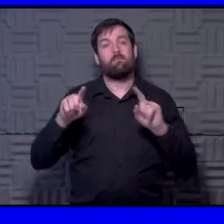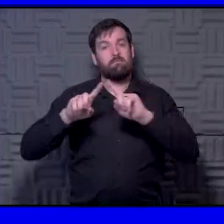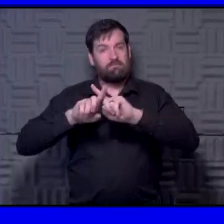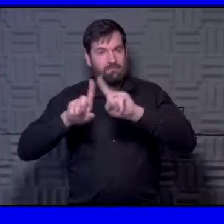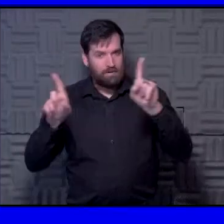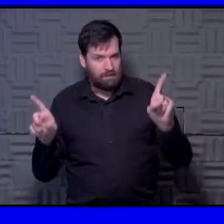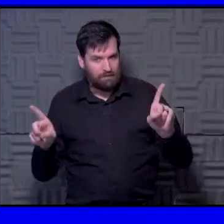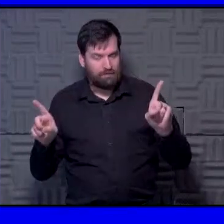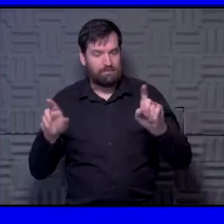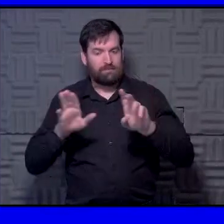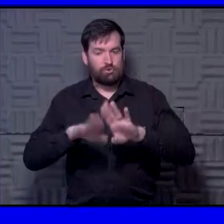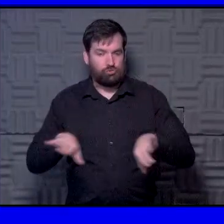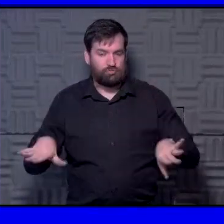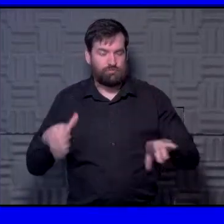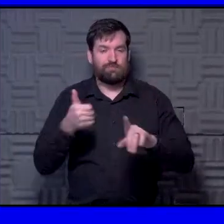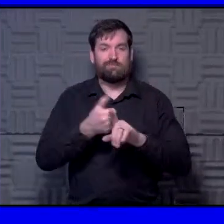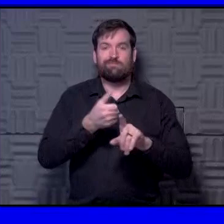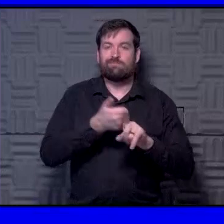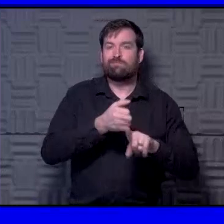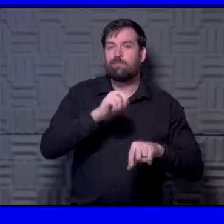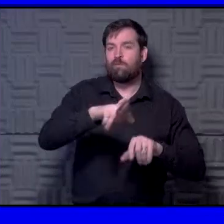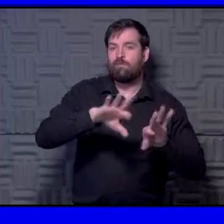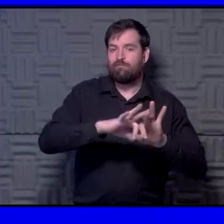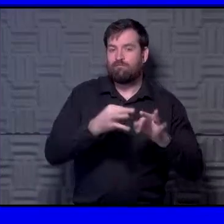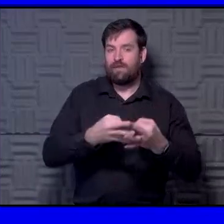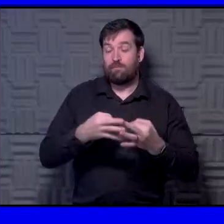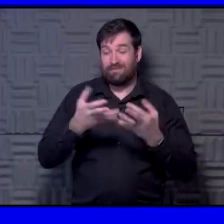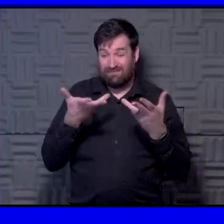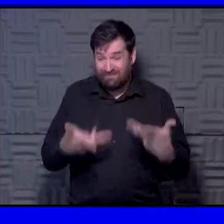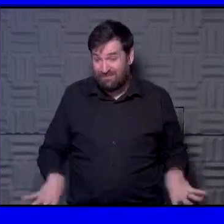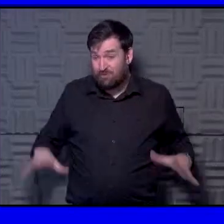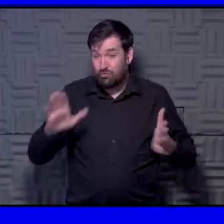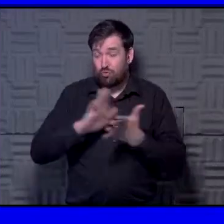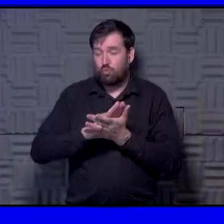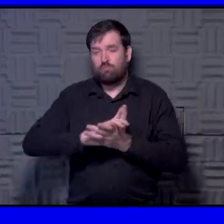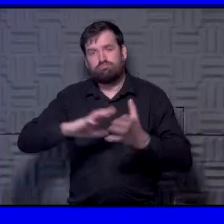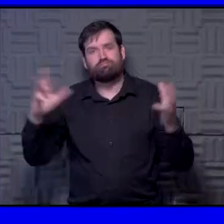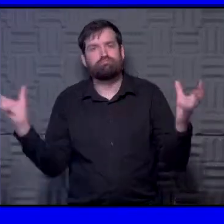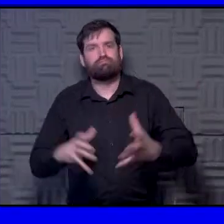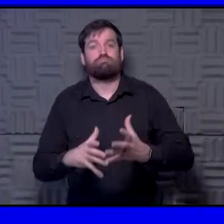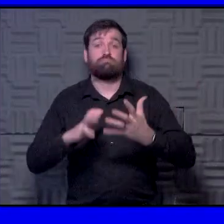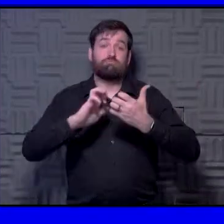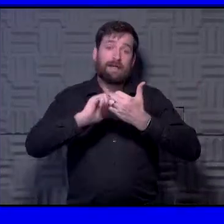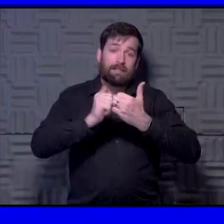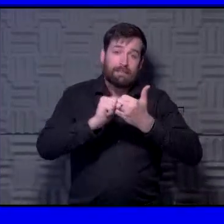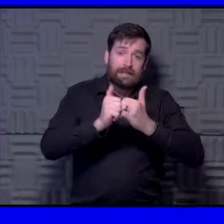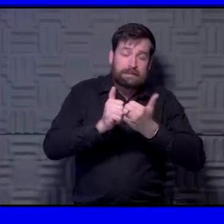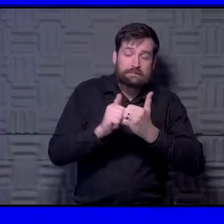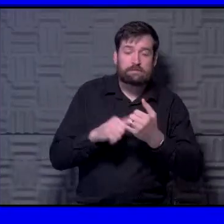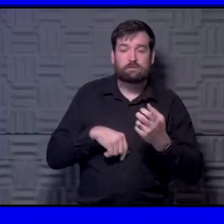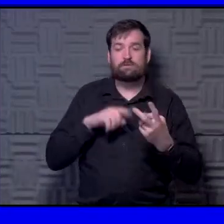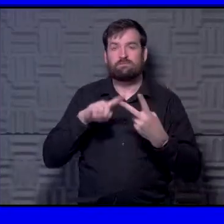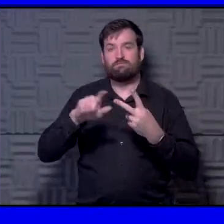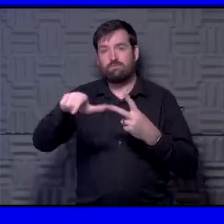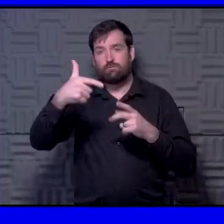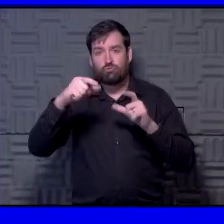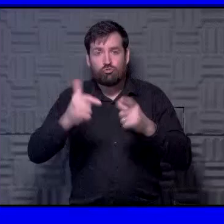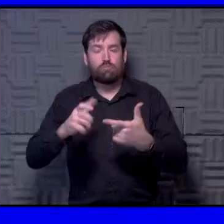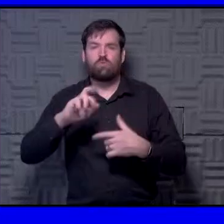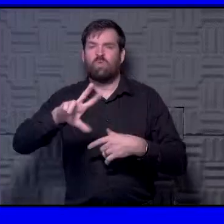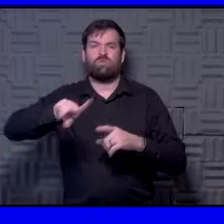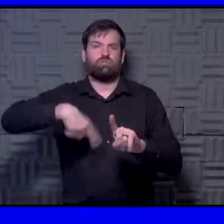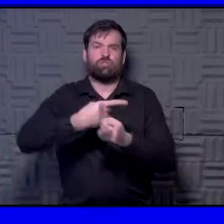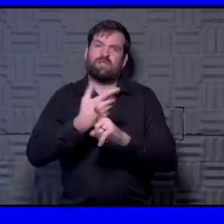the children or the families are getting together outside of school, whether it's the athletics or it's other groups or it's just